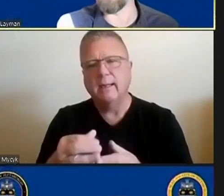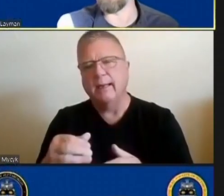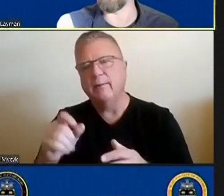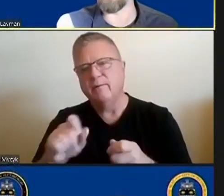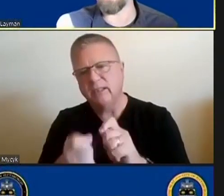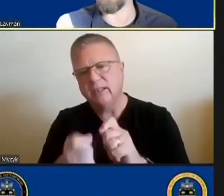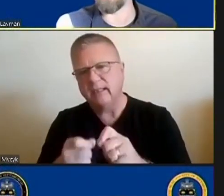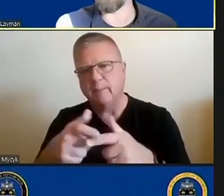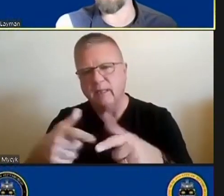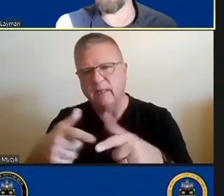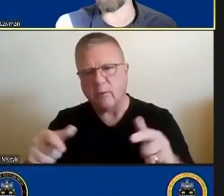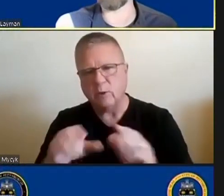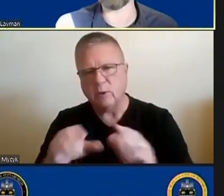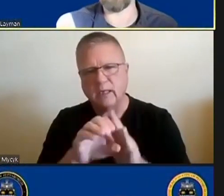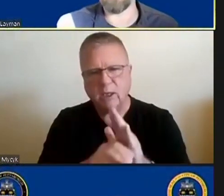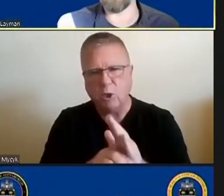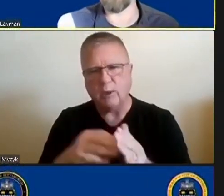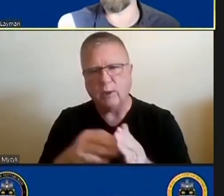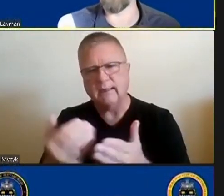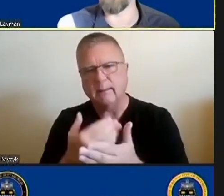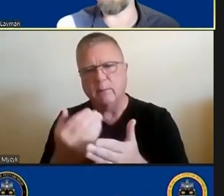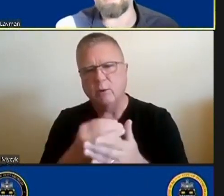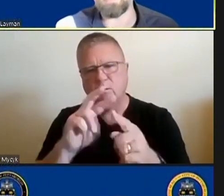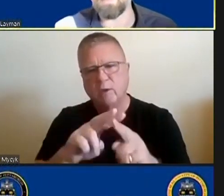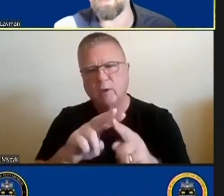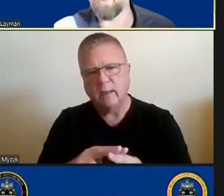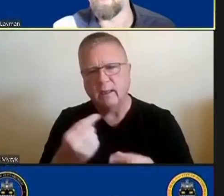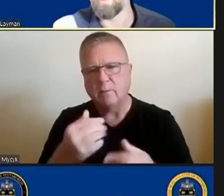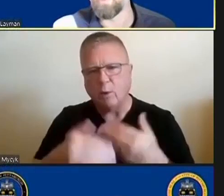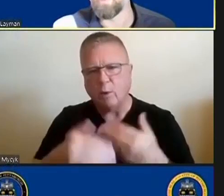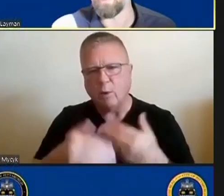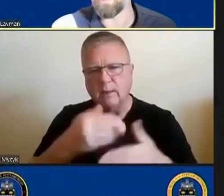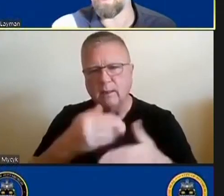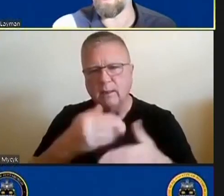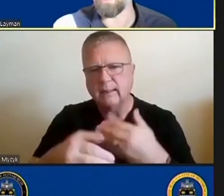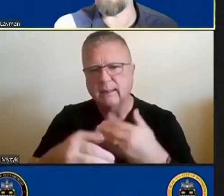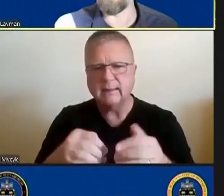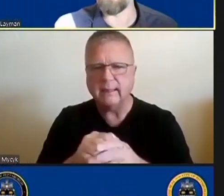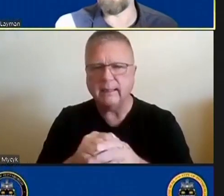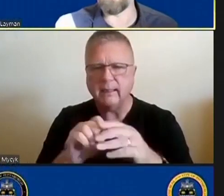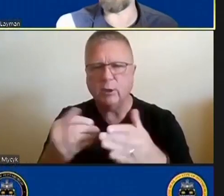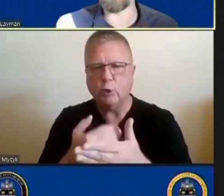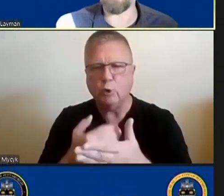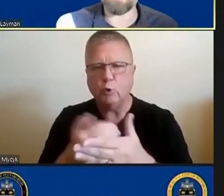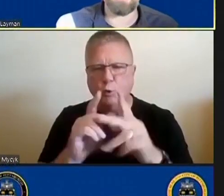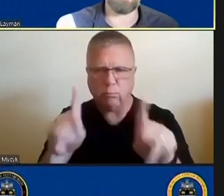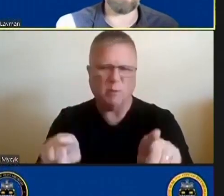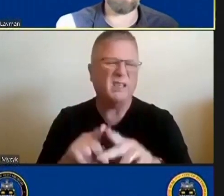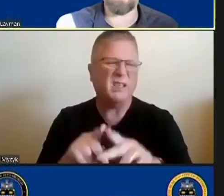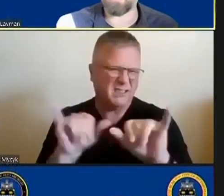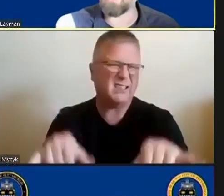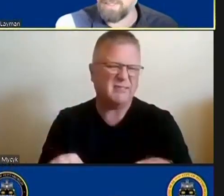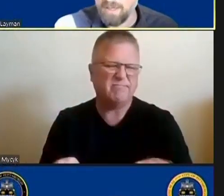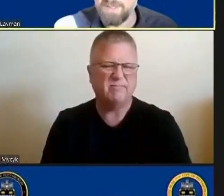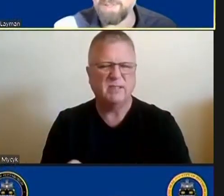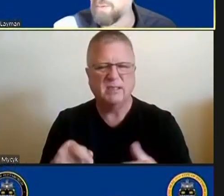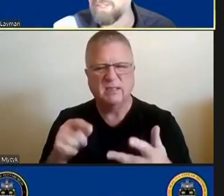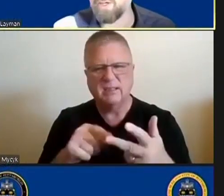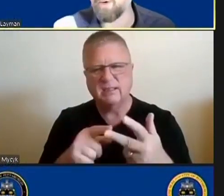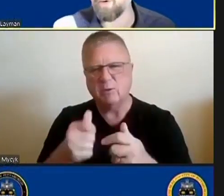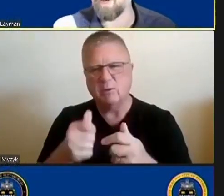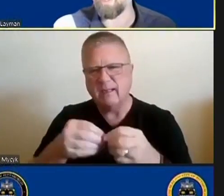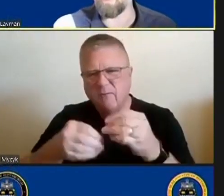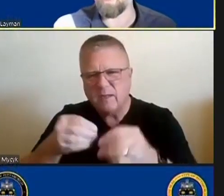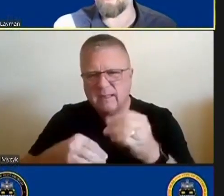new terminology and process within the new permitting system. So this is largely cleaning up some language in the